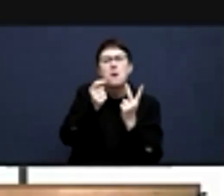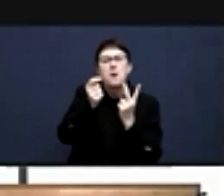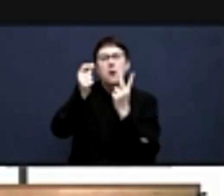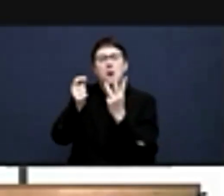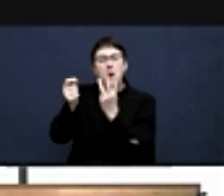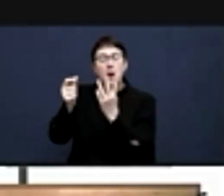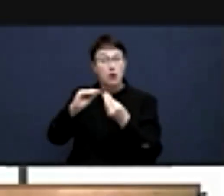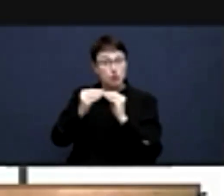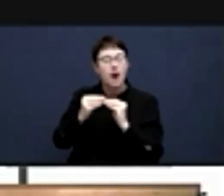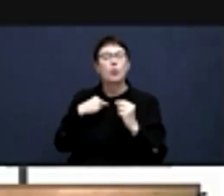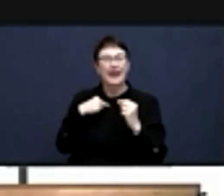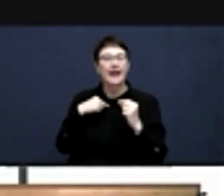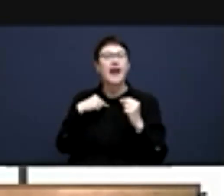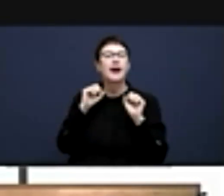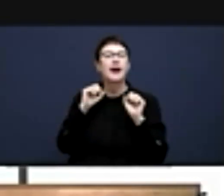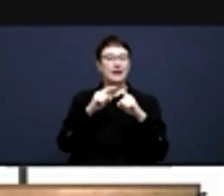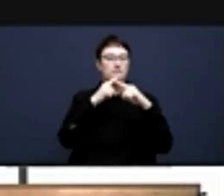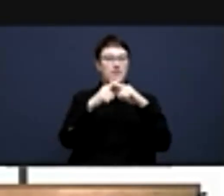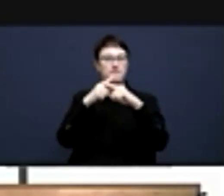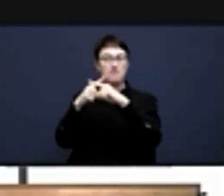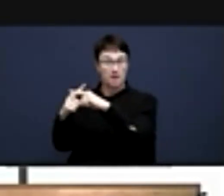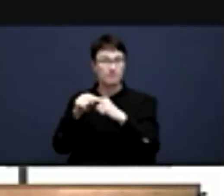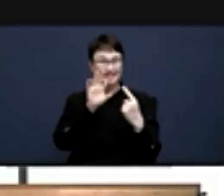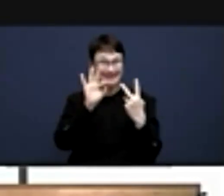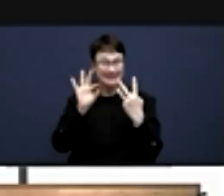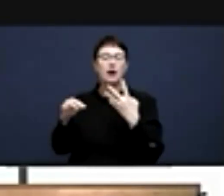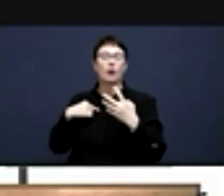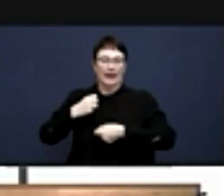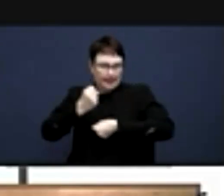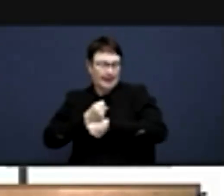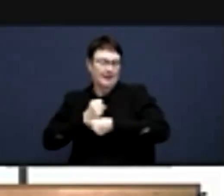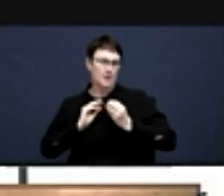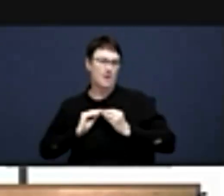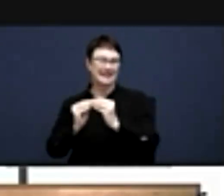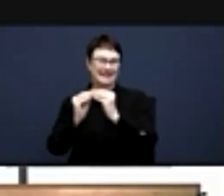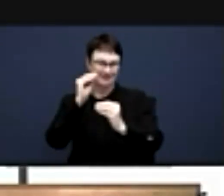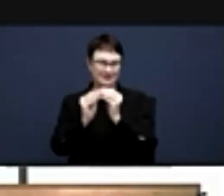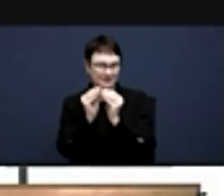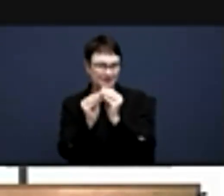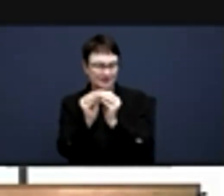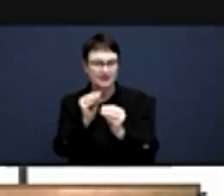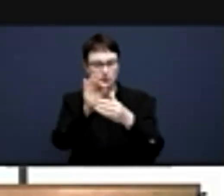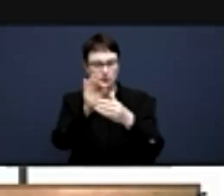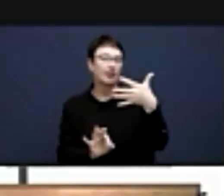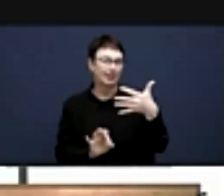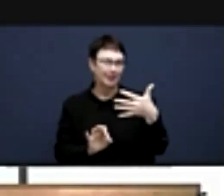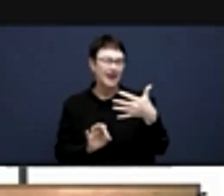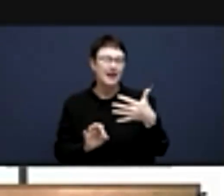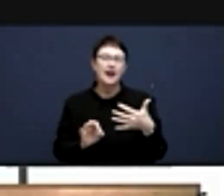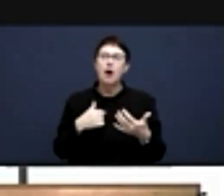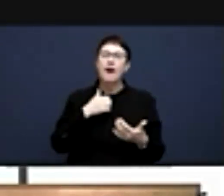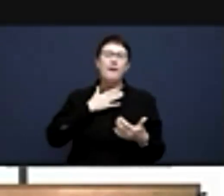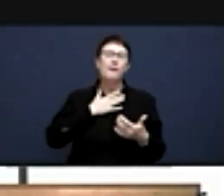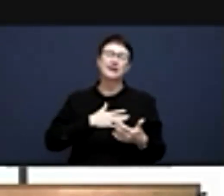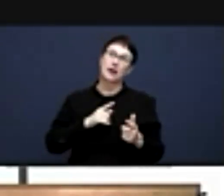New projects, they are involved from the beginning in the project so that no issues get to release because